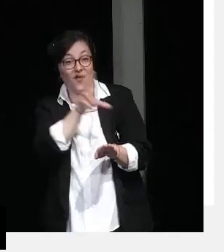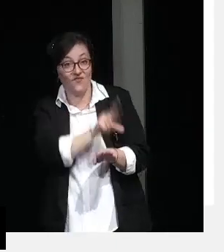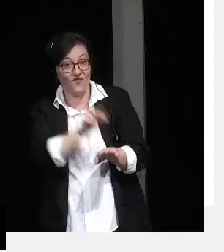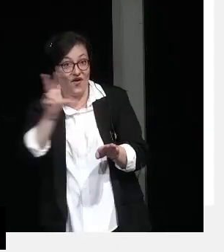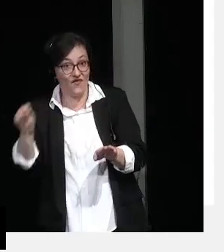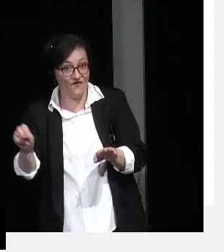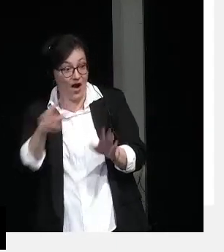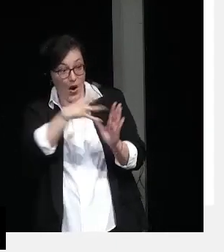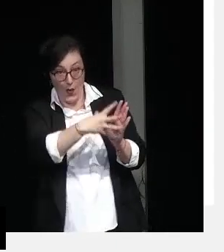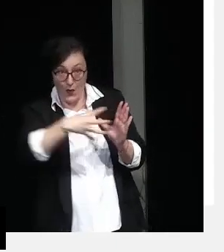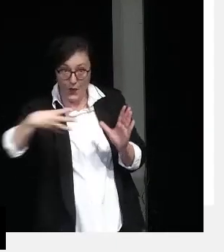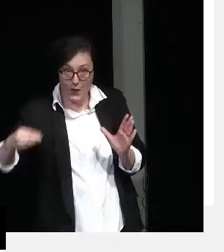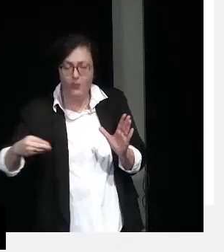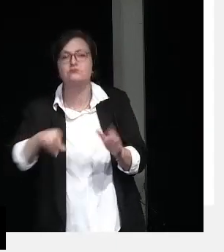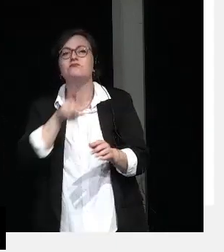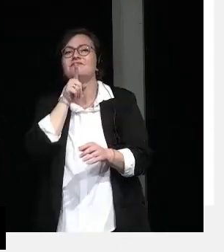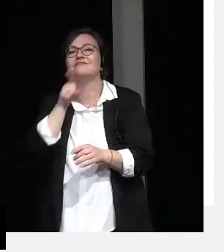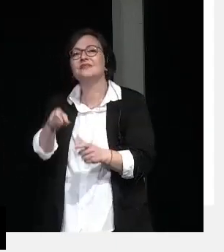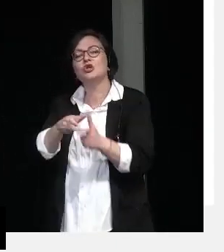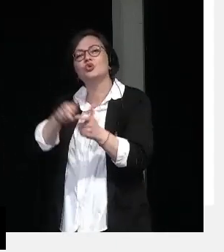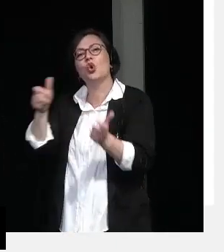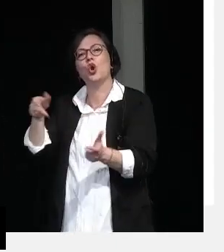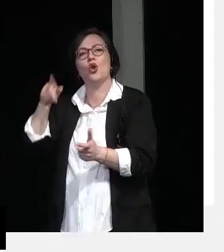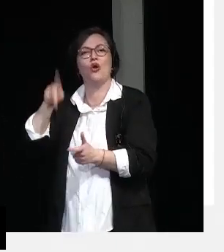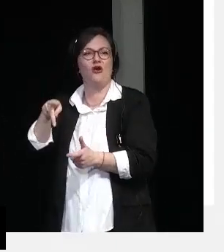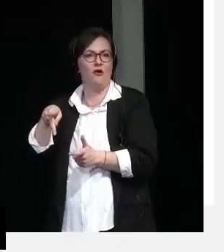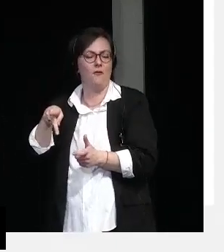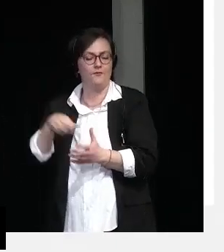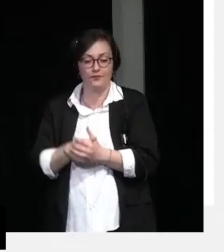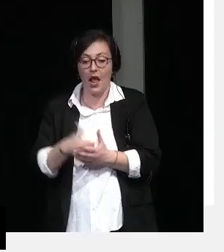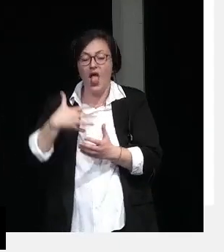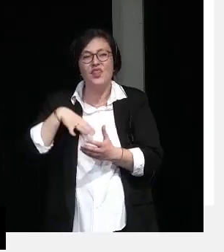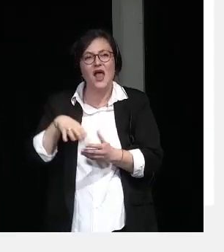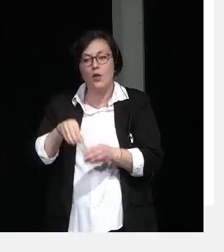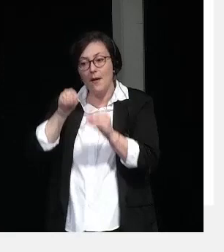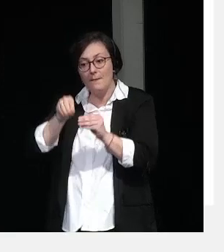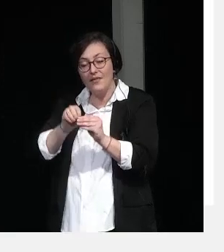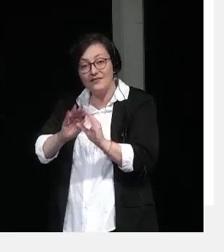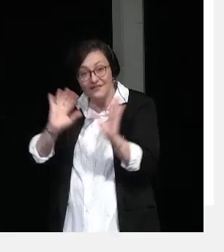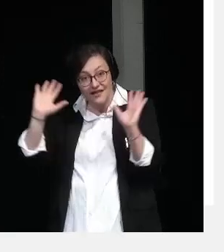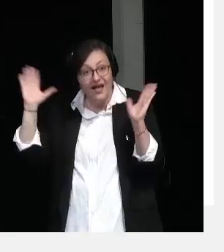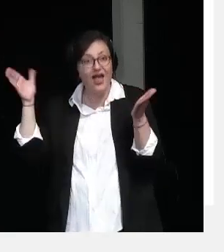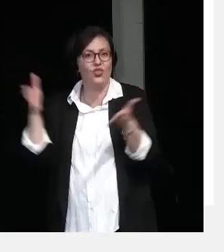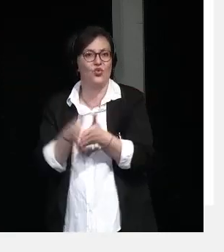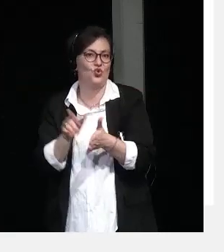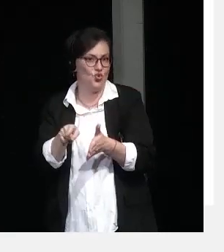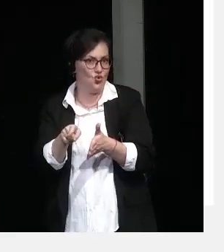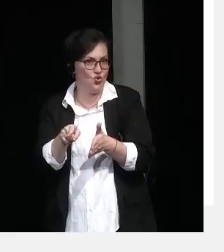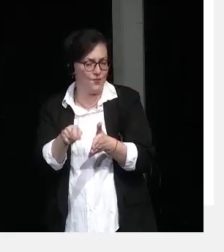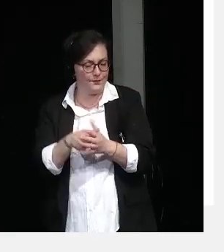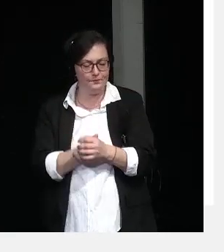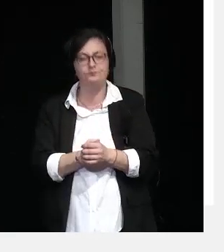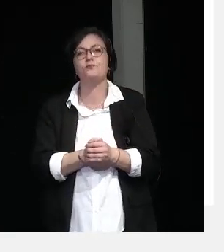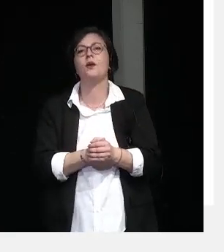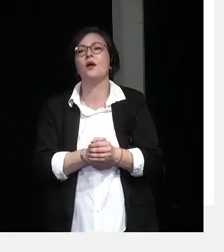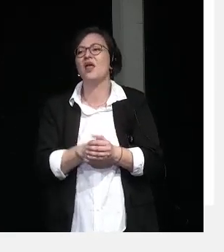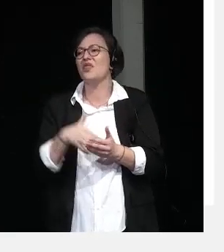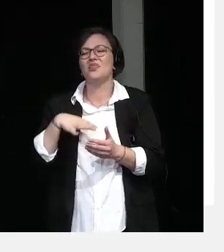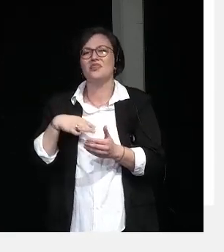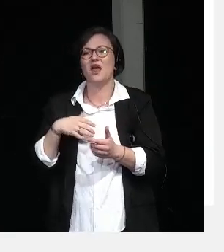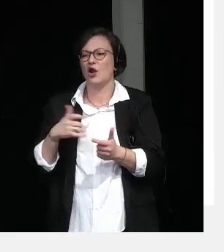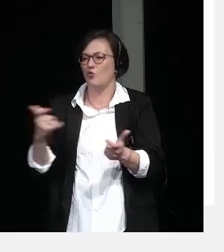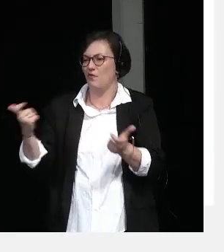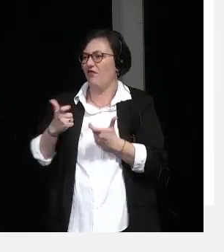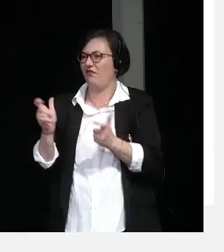principle that tries to minimize barriers, and that's the key, minimizing barriers so